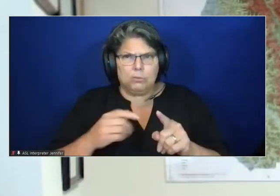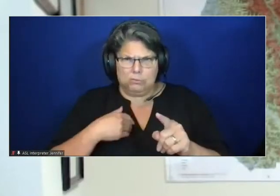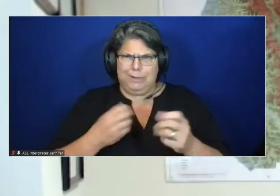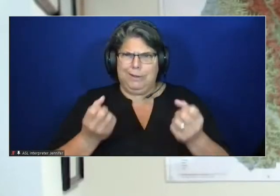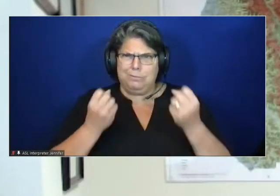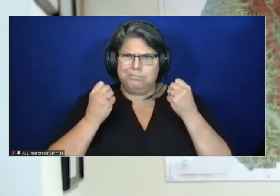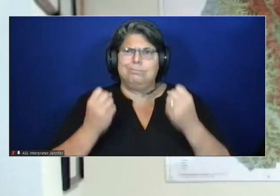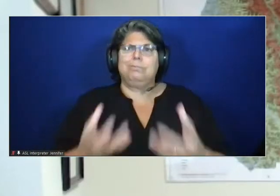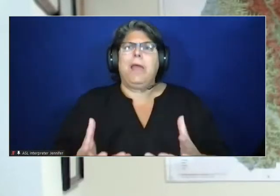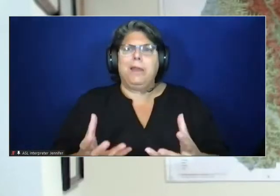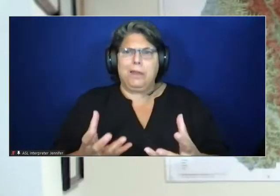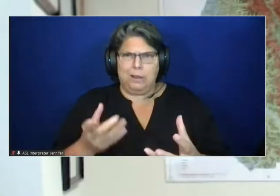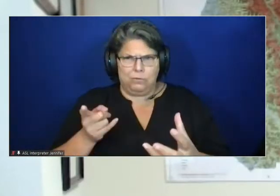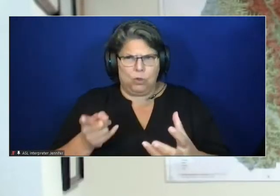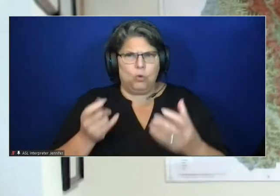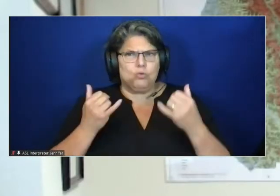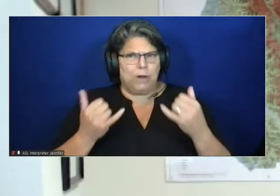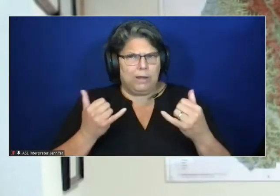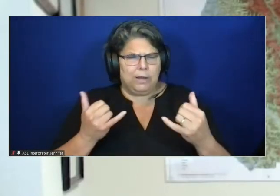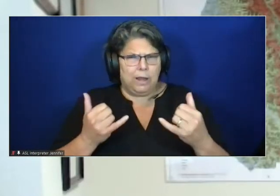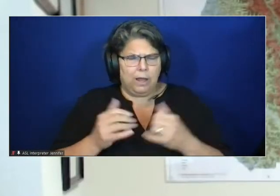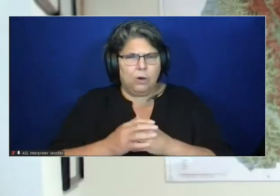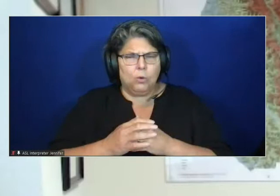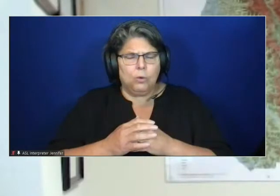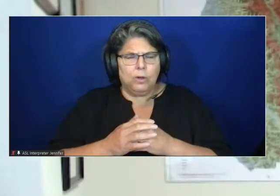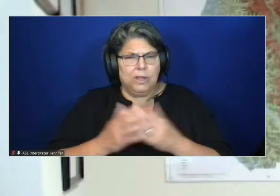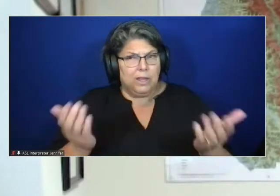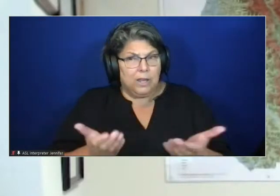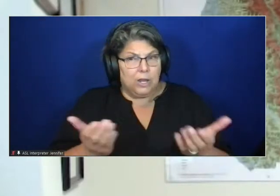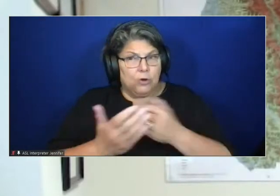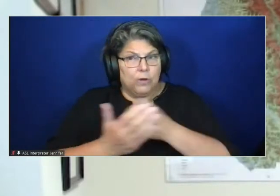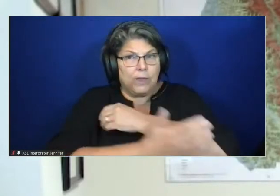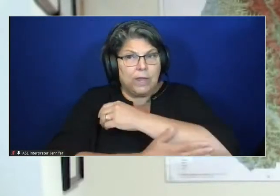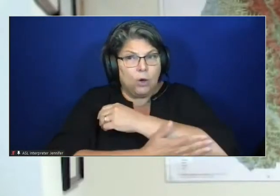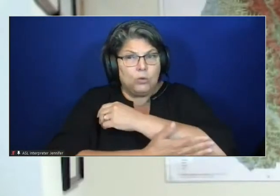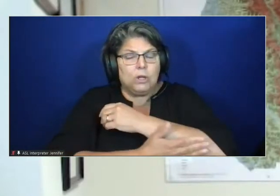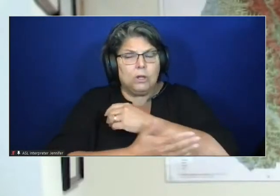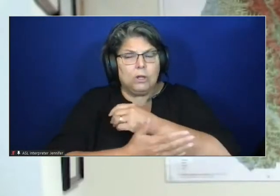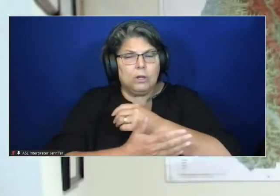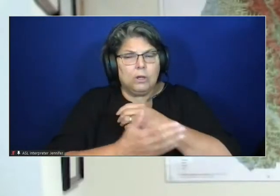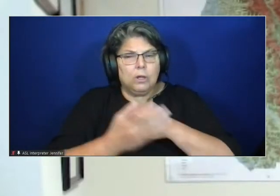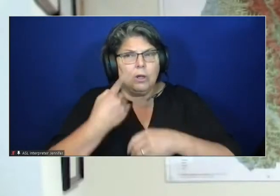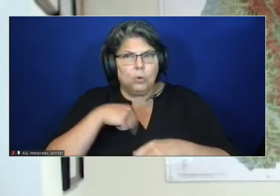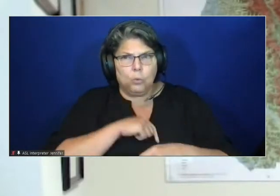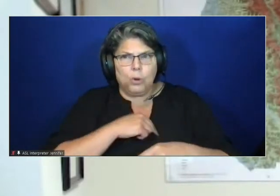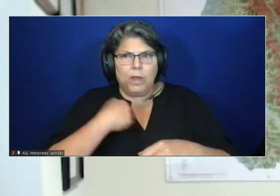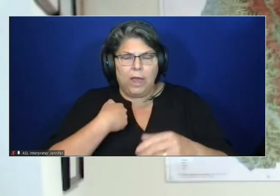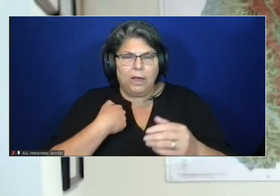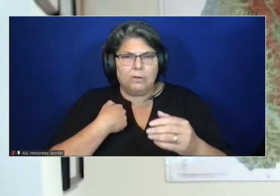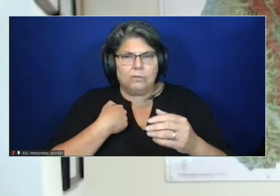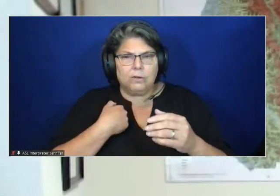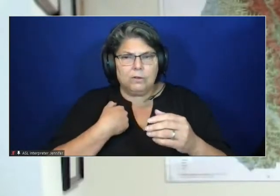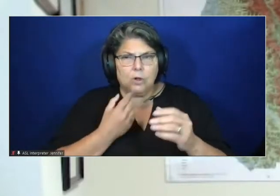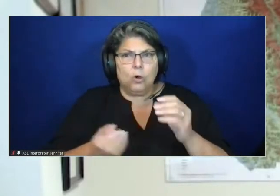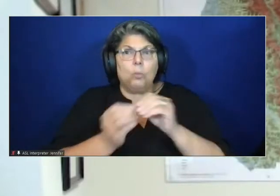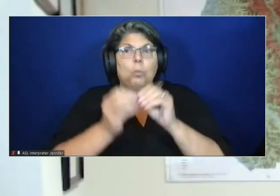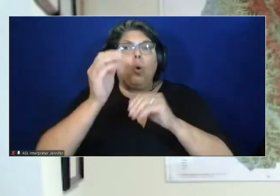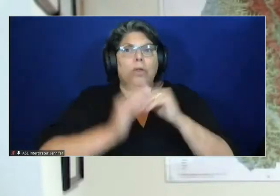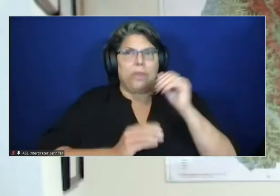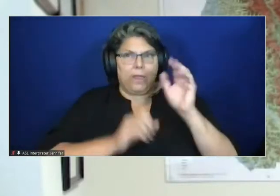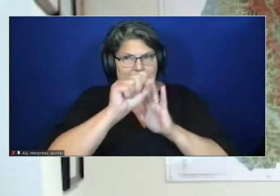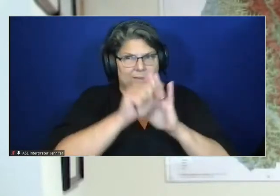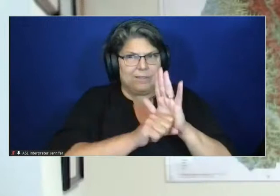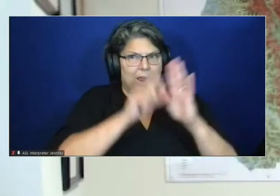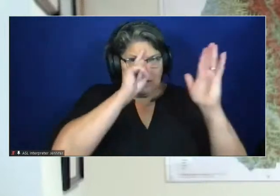that available now. And in the county, what we are exceeding the state's expectations in